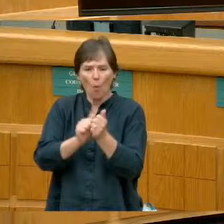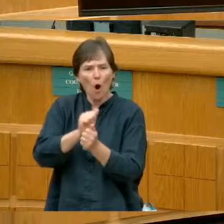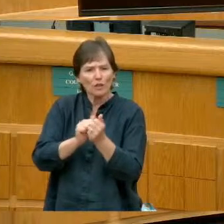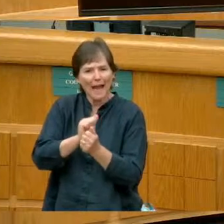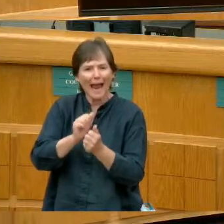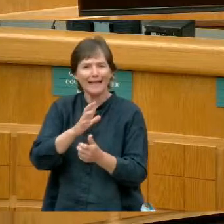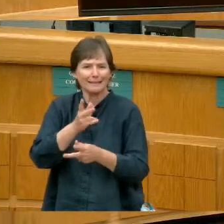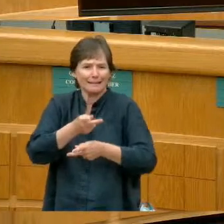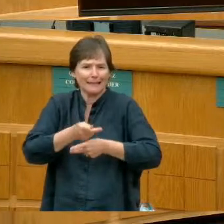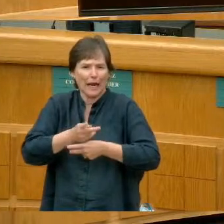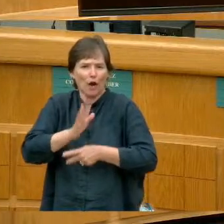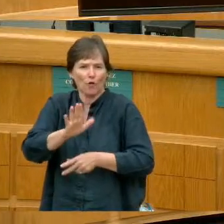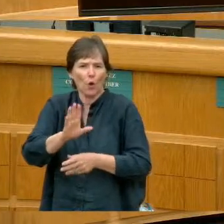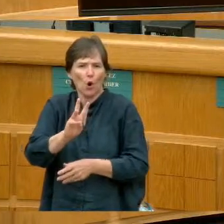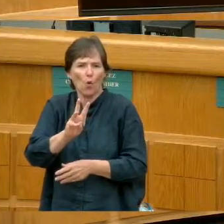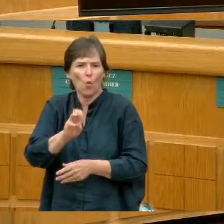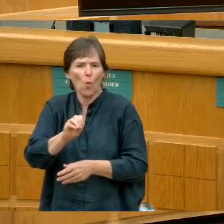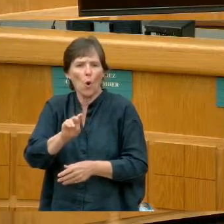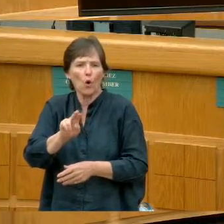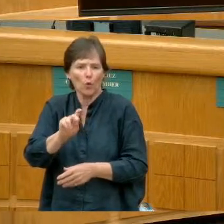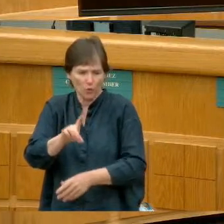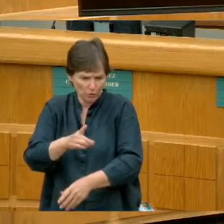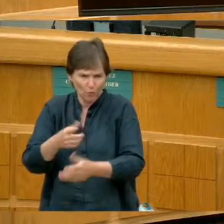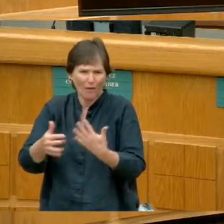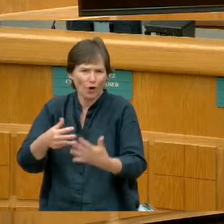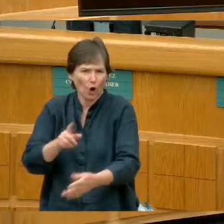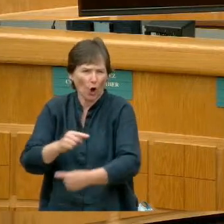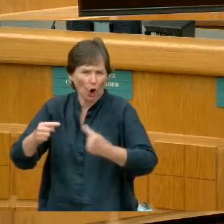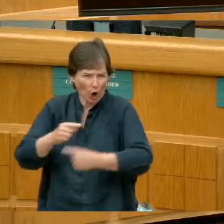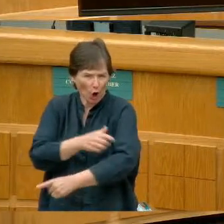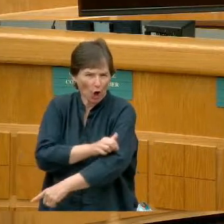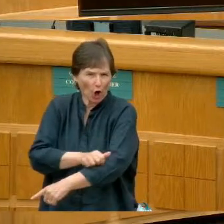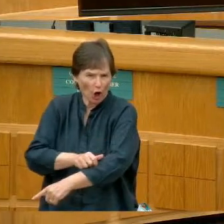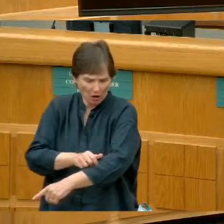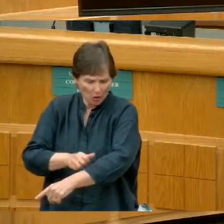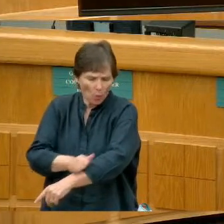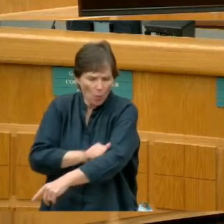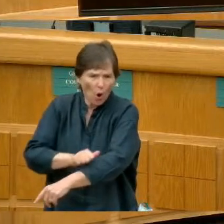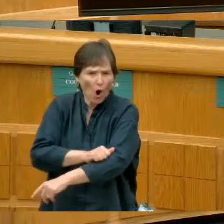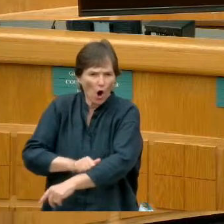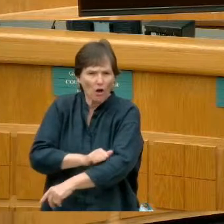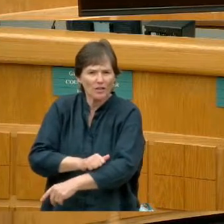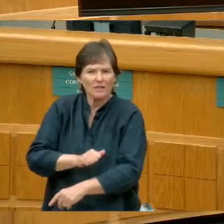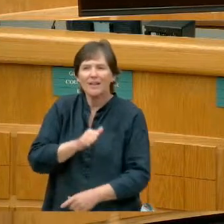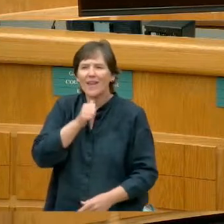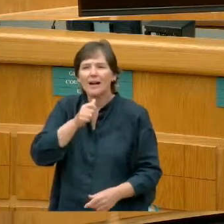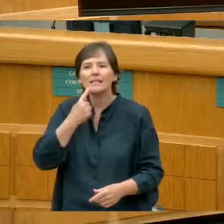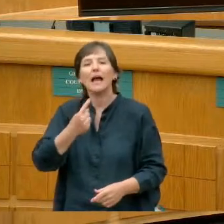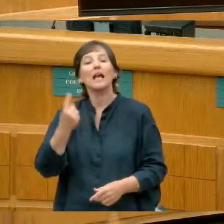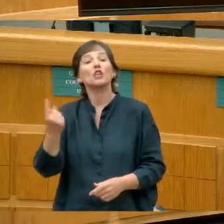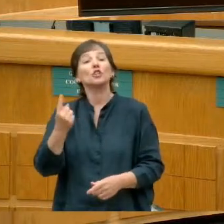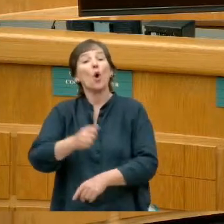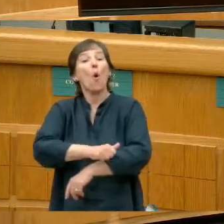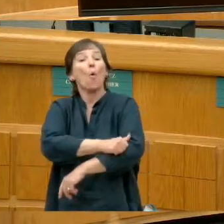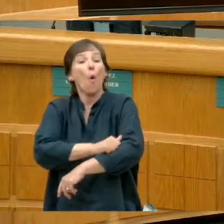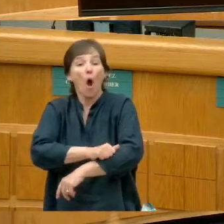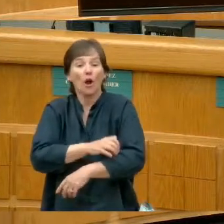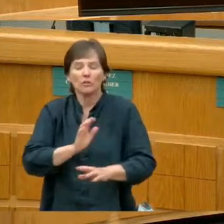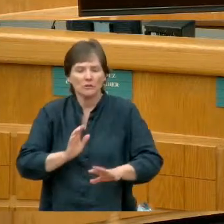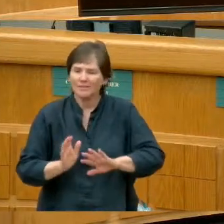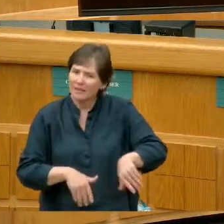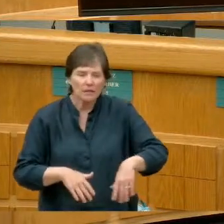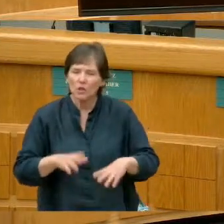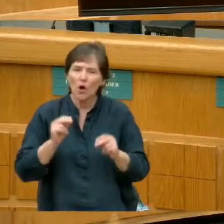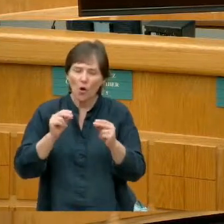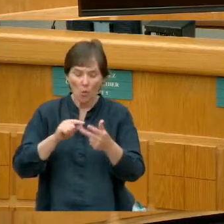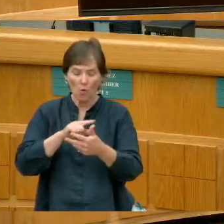need to change your gauze and have a clean gauze. They're not saying, well, just wash your wound. They're saying, wash your hands, clean